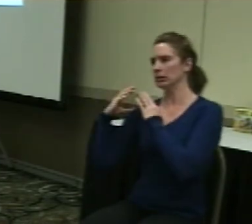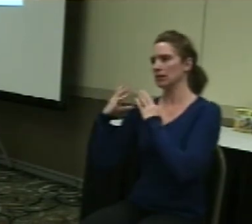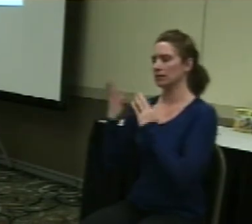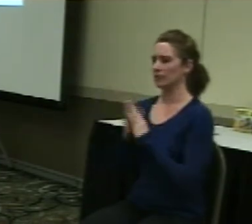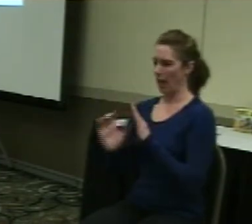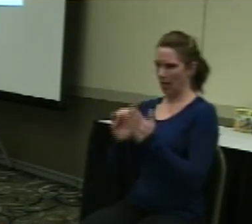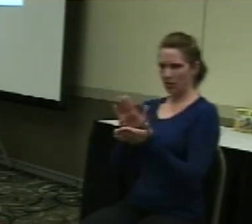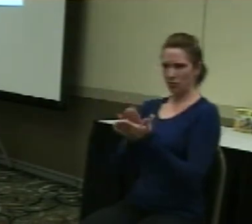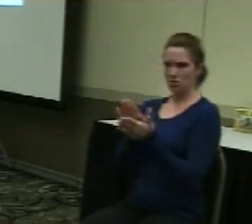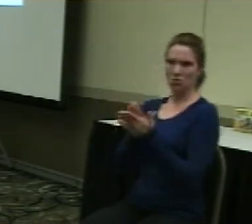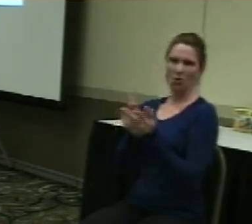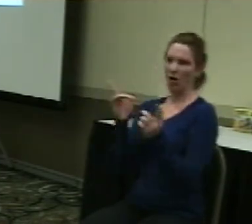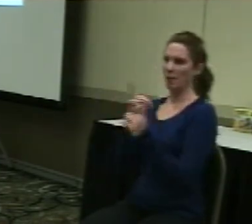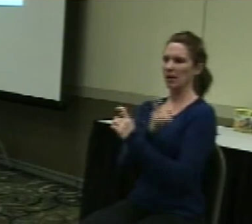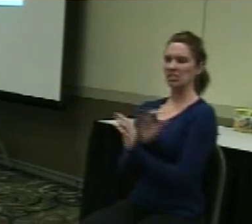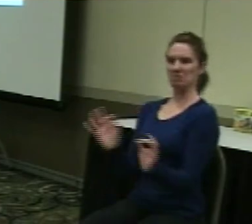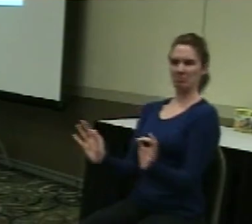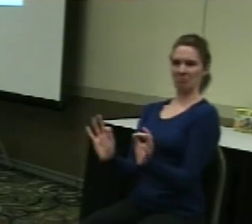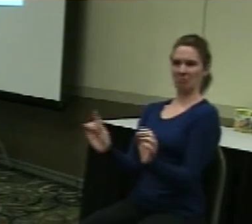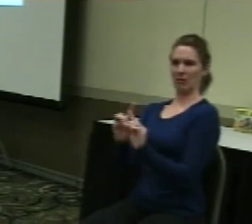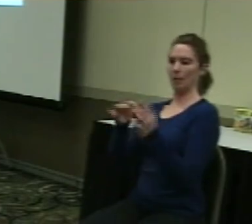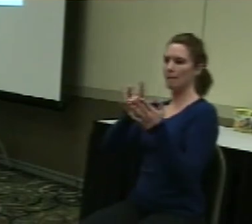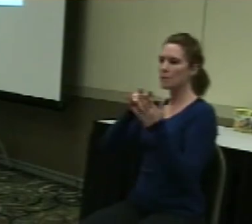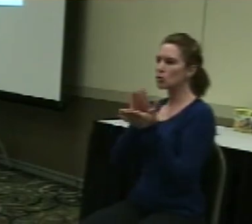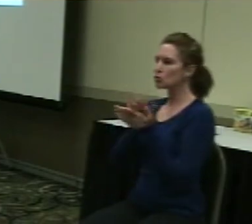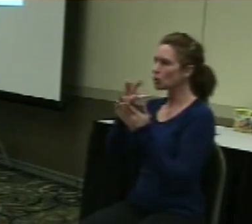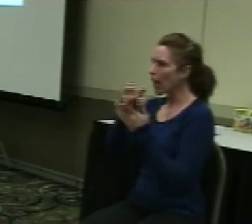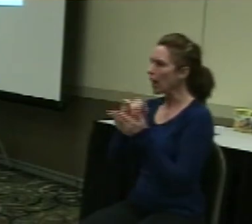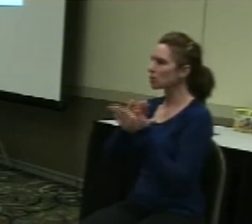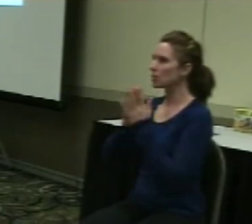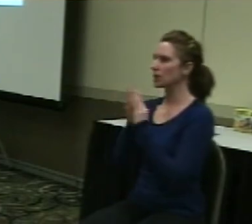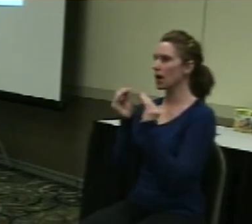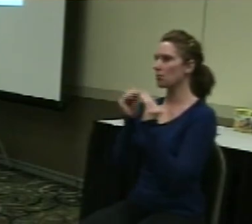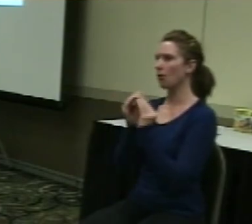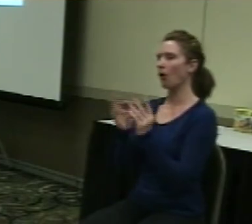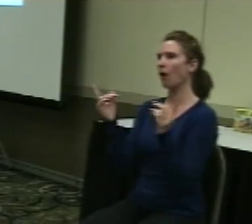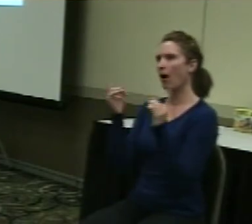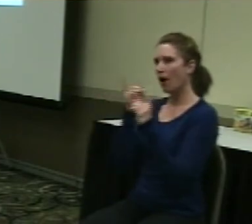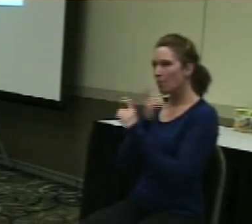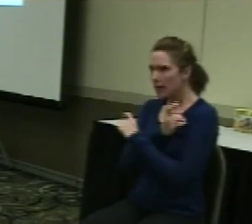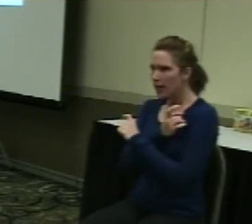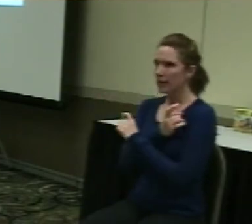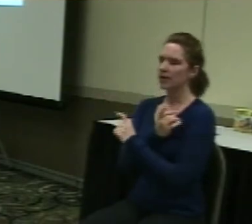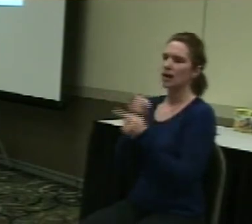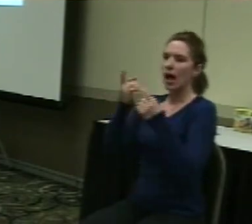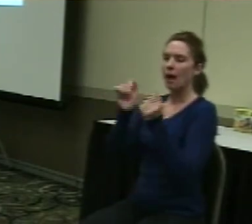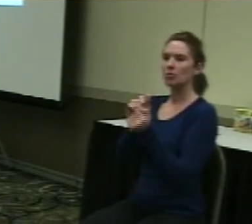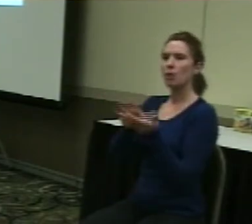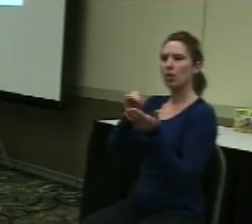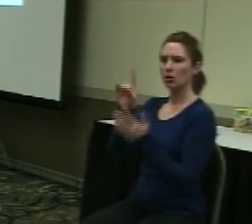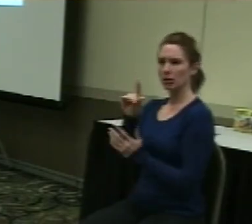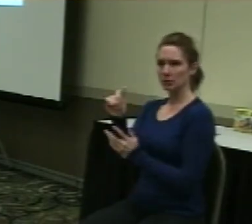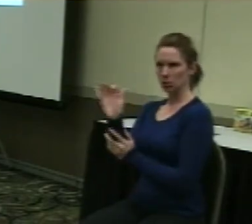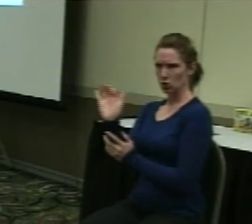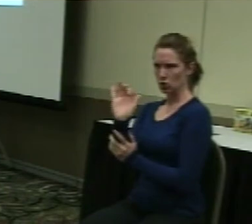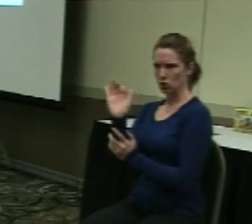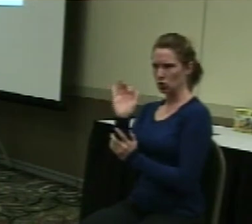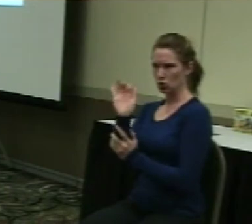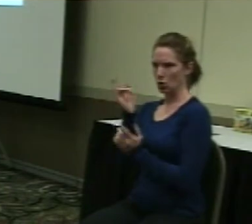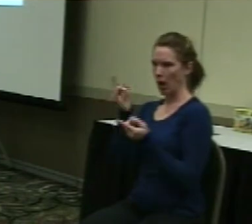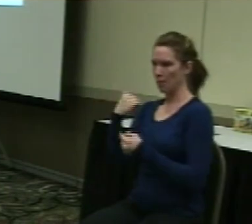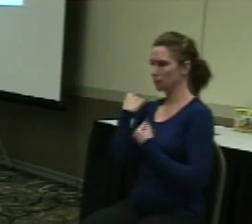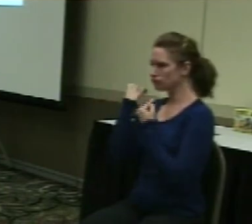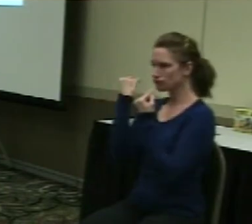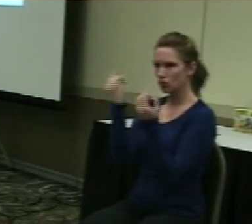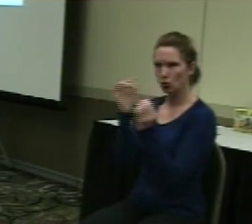more complicated than when they were younger. We see that with learning disability as well. The child's learning disability went unnoted for so many years. And